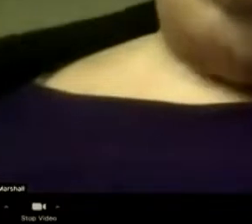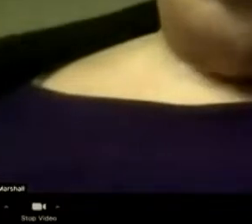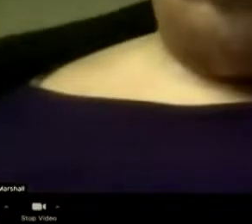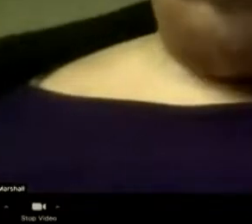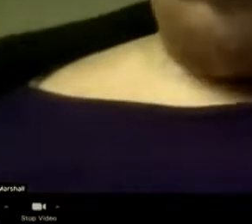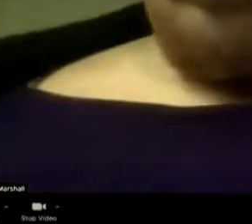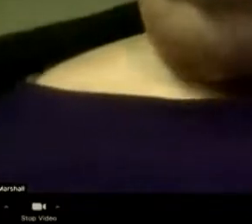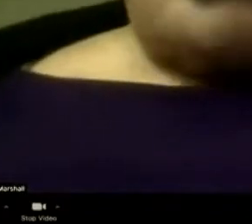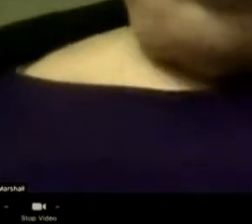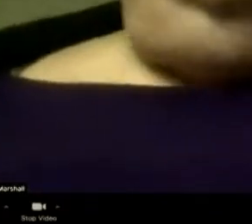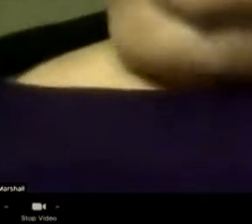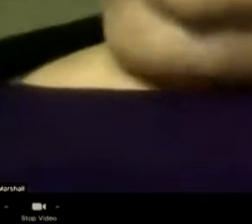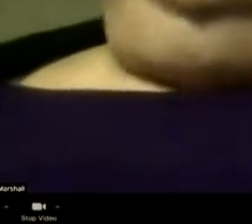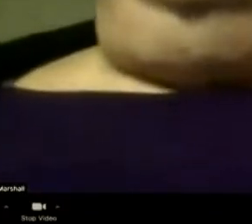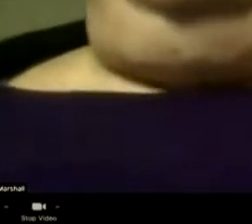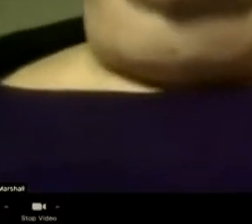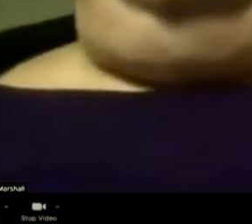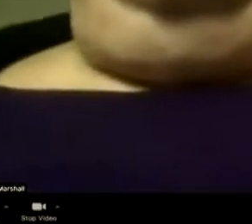Thank you, Justin.